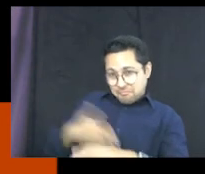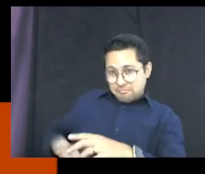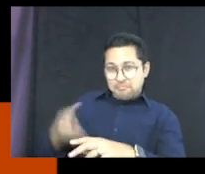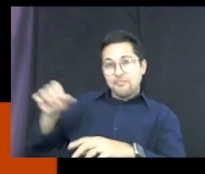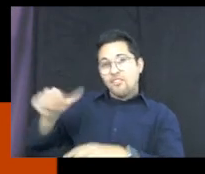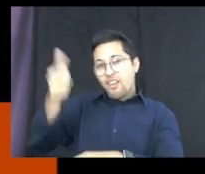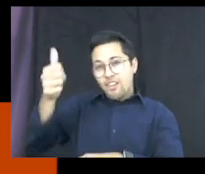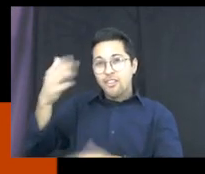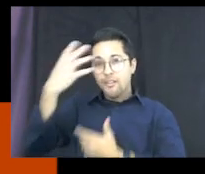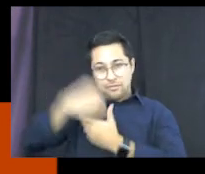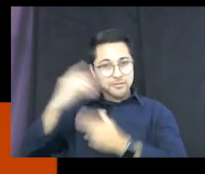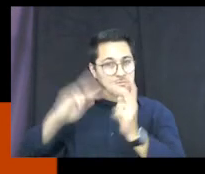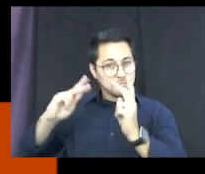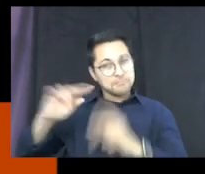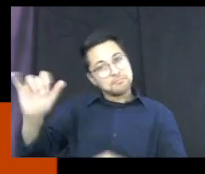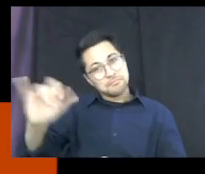well.